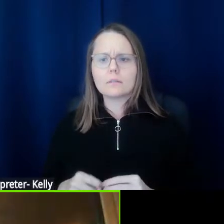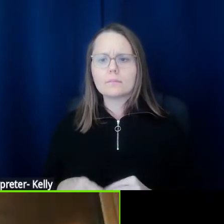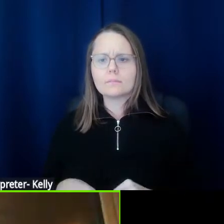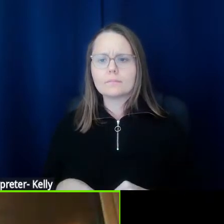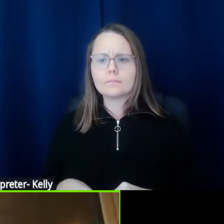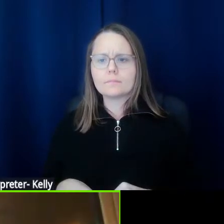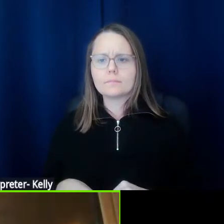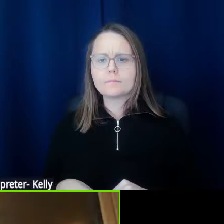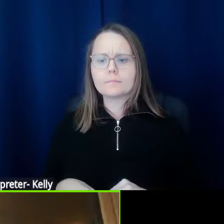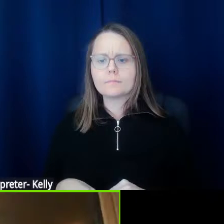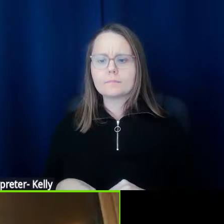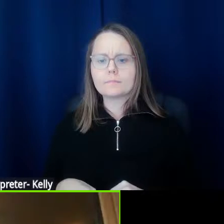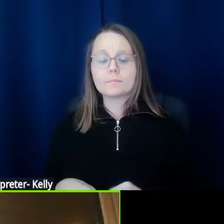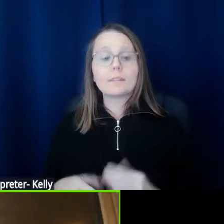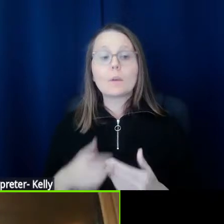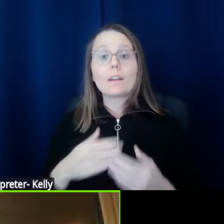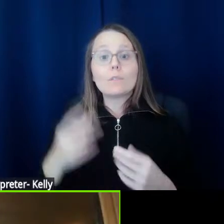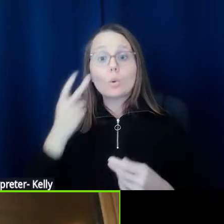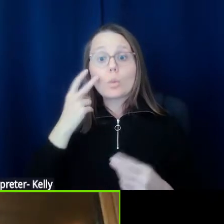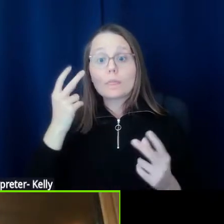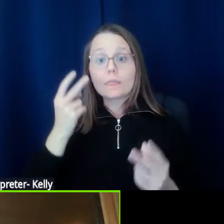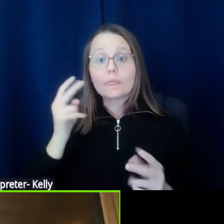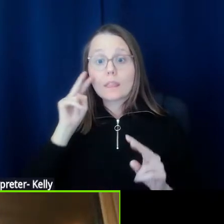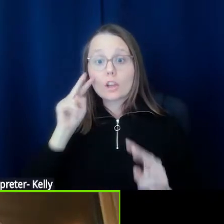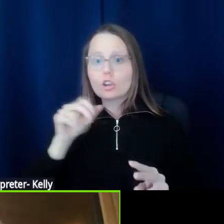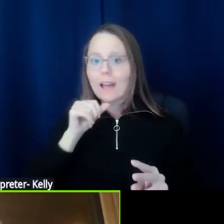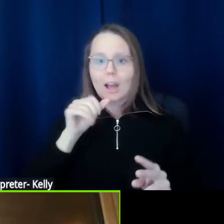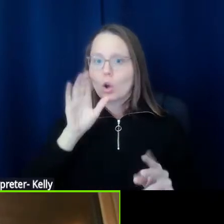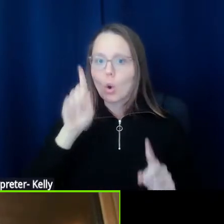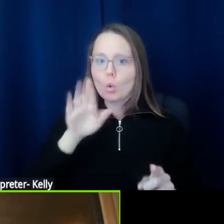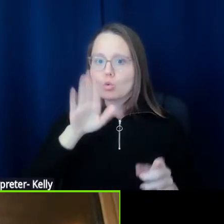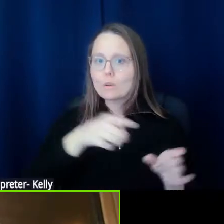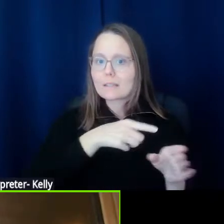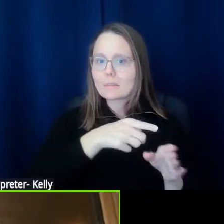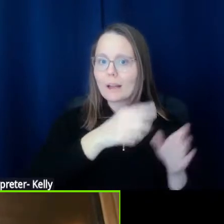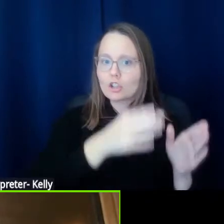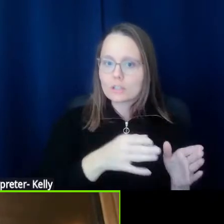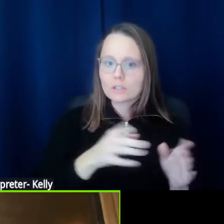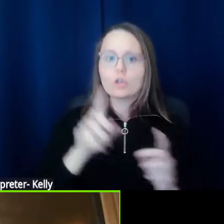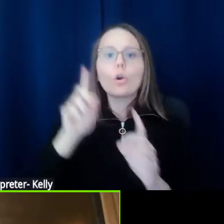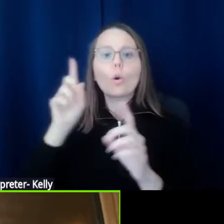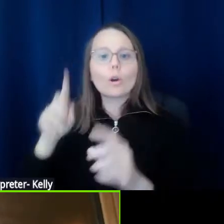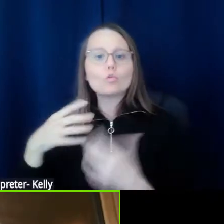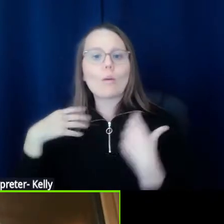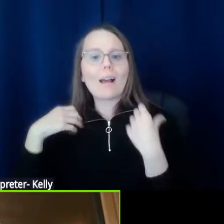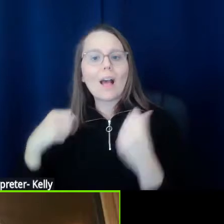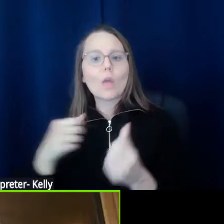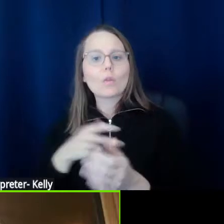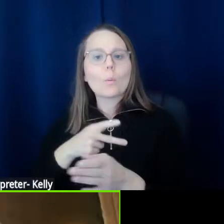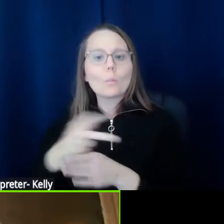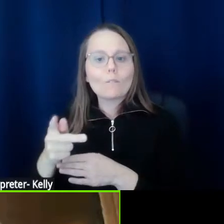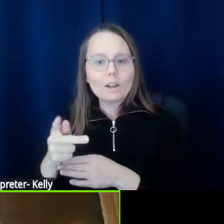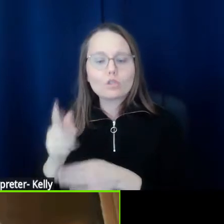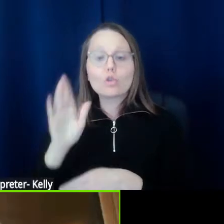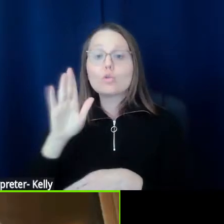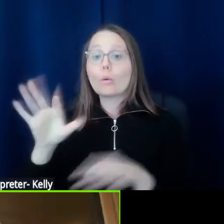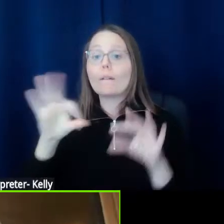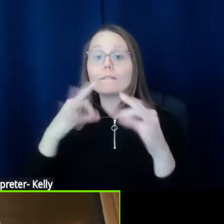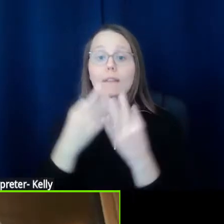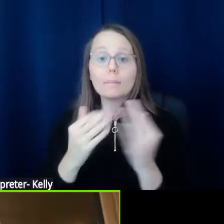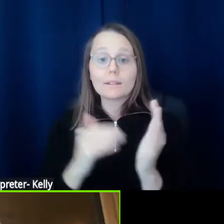you think about, you're not going to your specialist, you're going to another health professional, you're going to your family